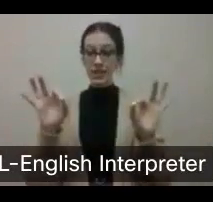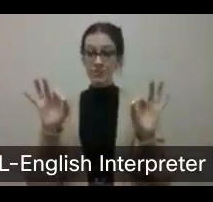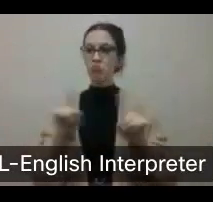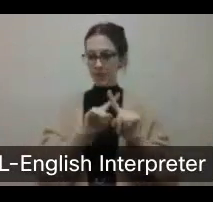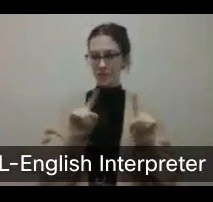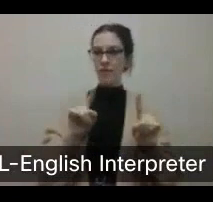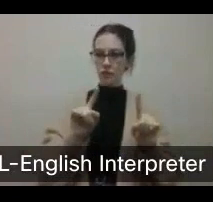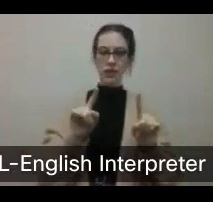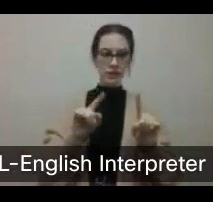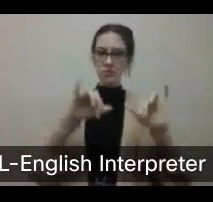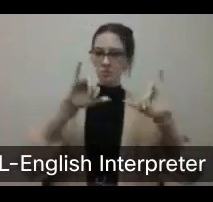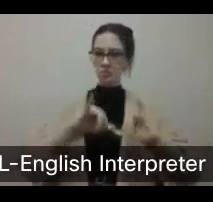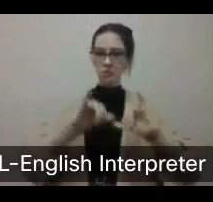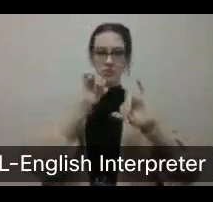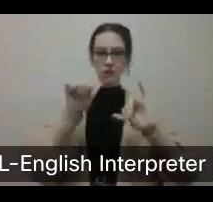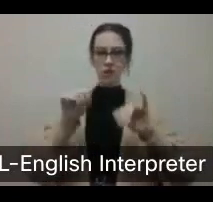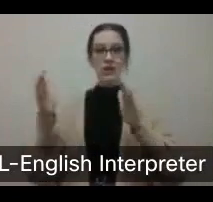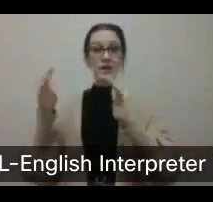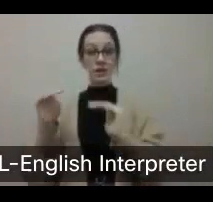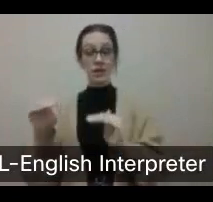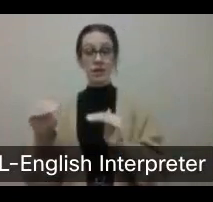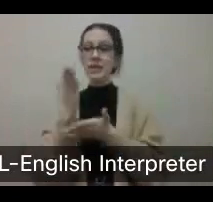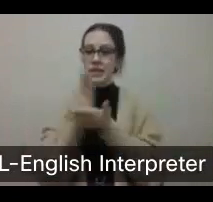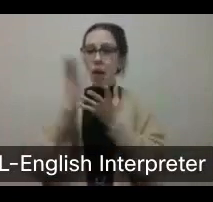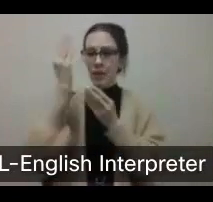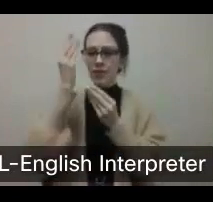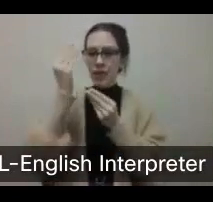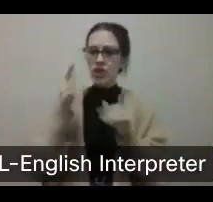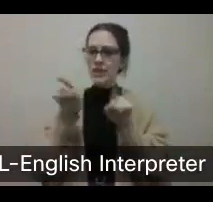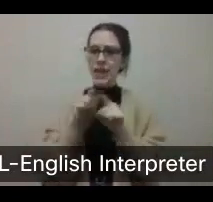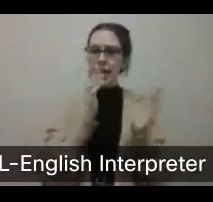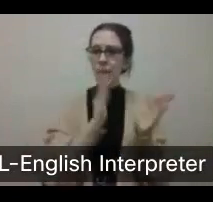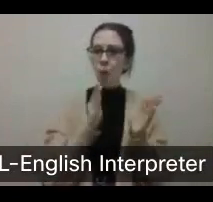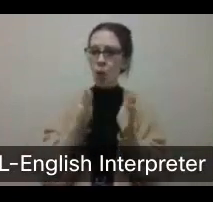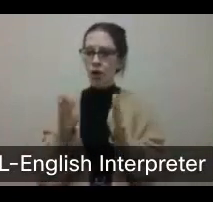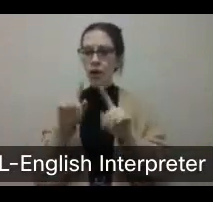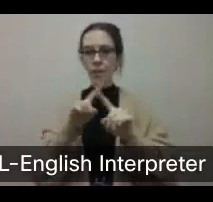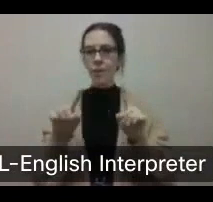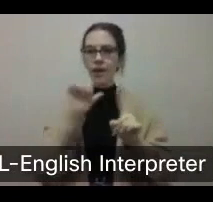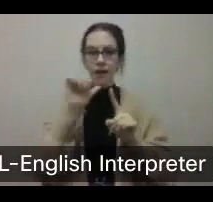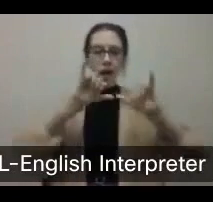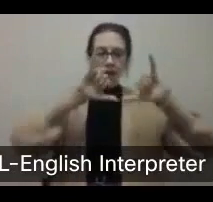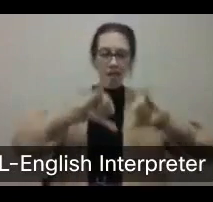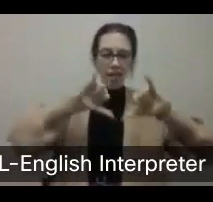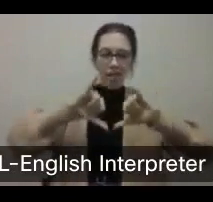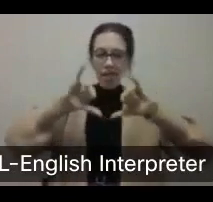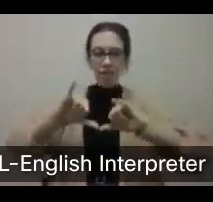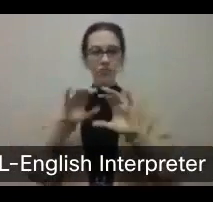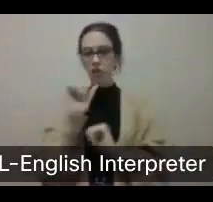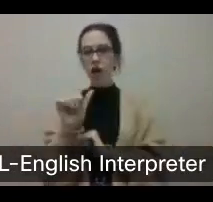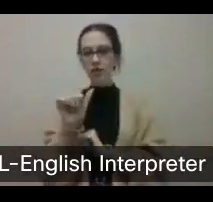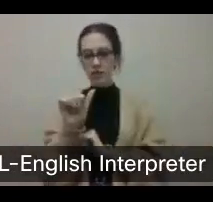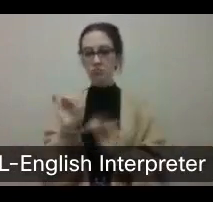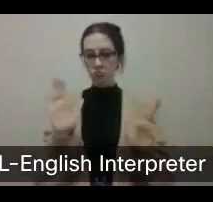been omitted, so it can still work for this case. We've stayed true to the meaning, which is very important as well. The paraphrase text is simpler